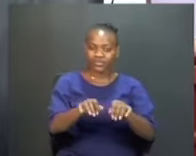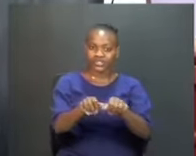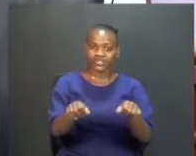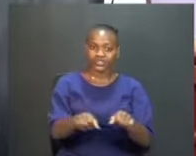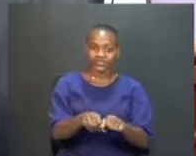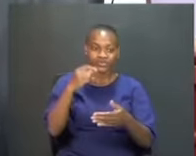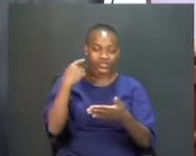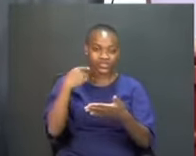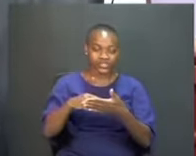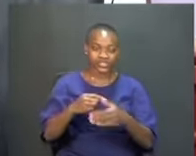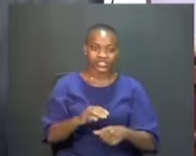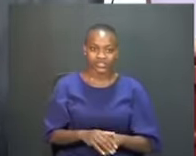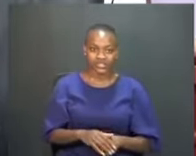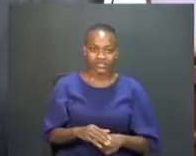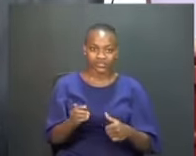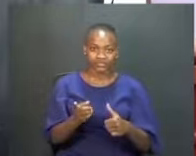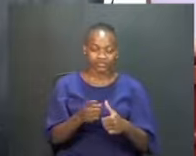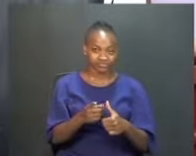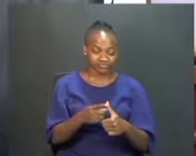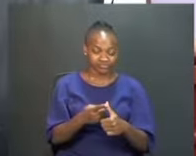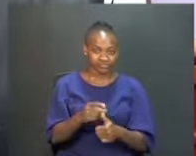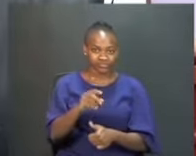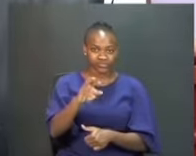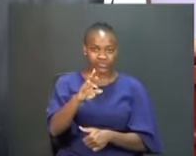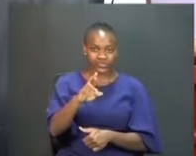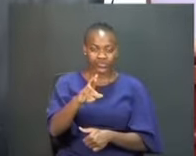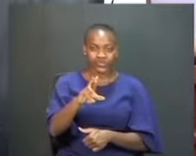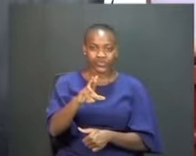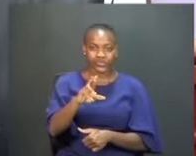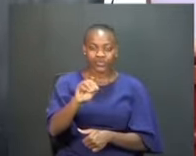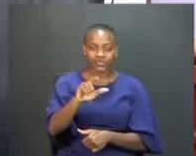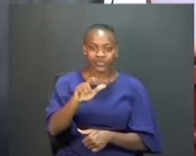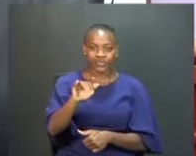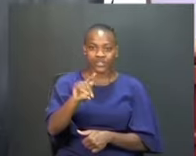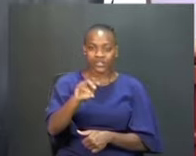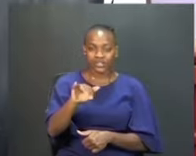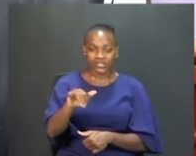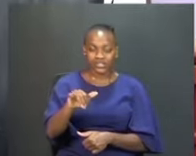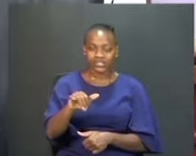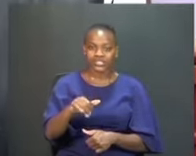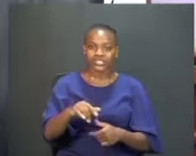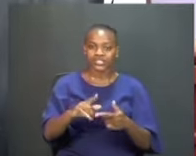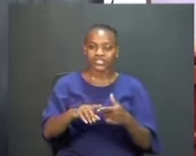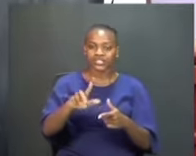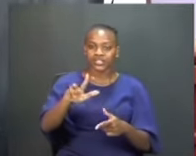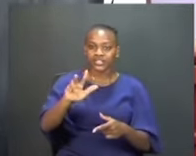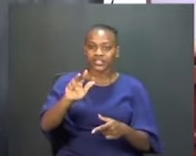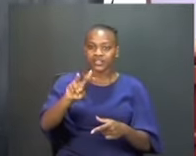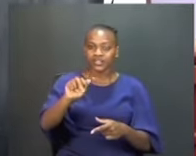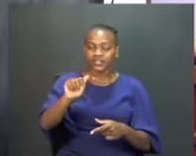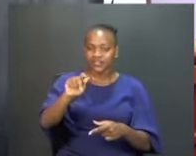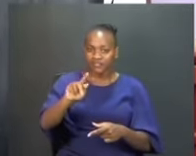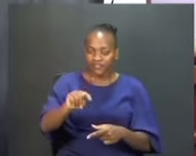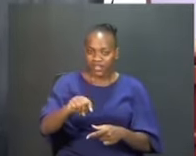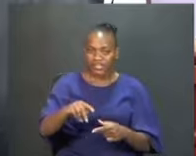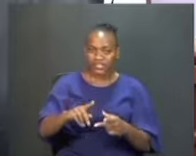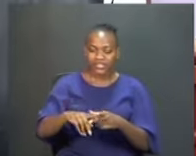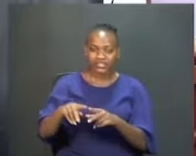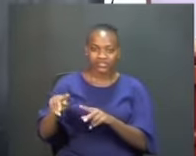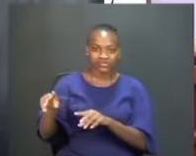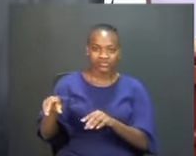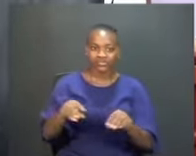looked at: the royalty rate adjustment, VAT deferral on capital inputs, and SOPON transshipment